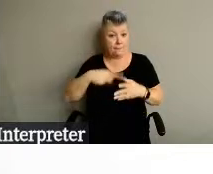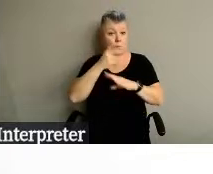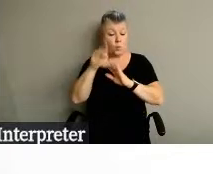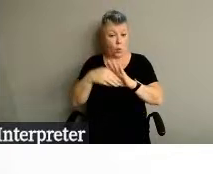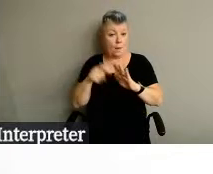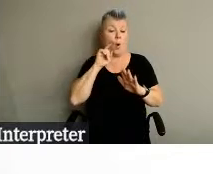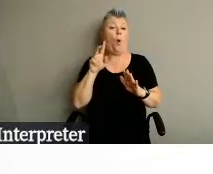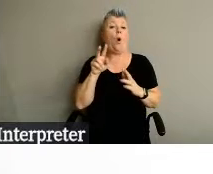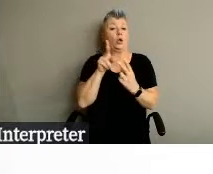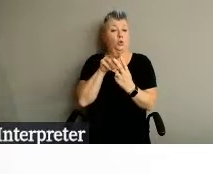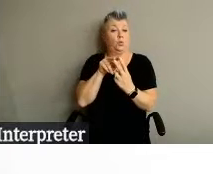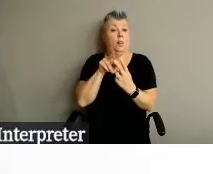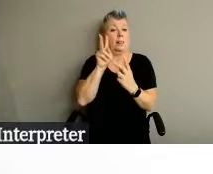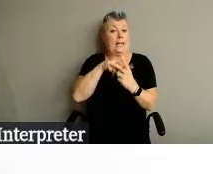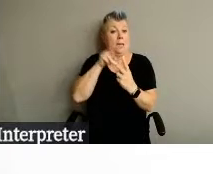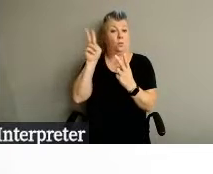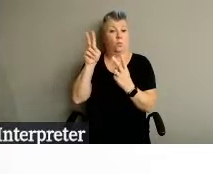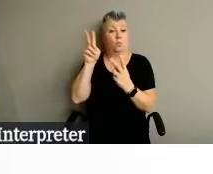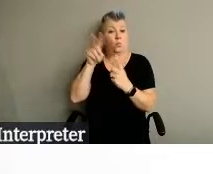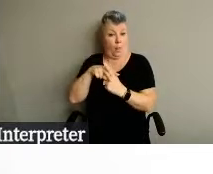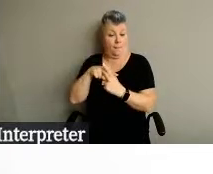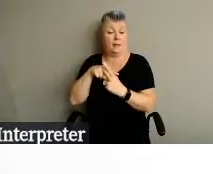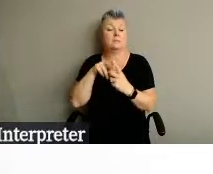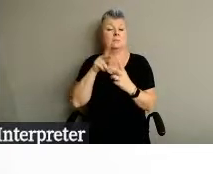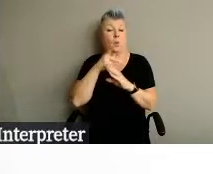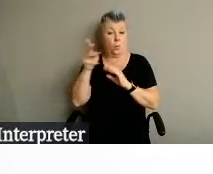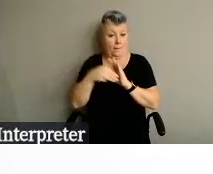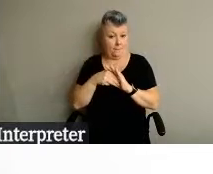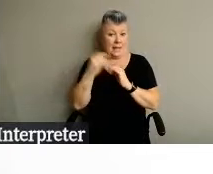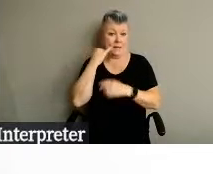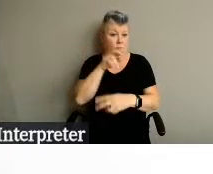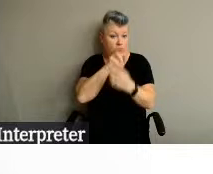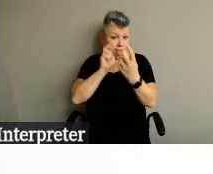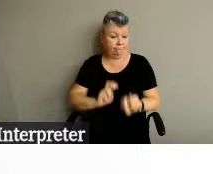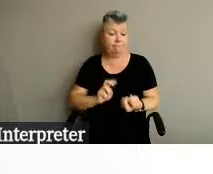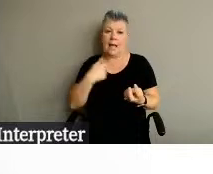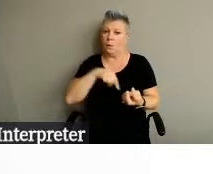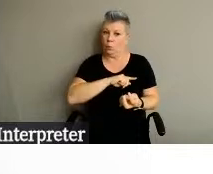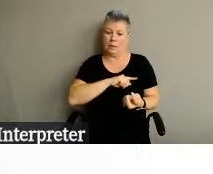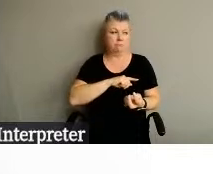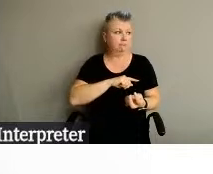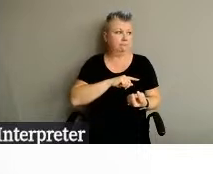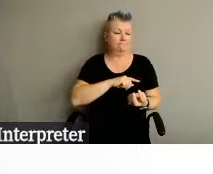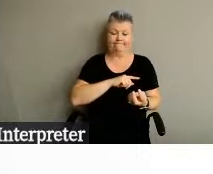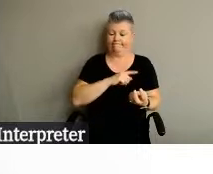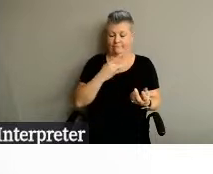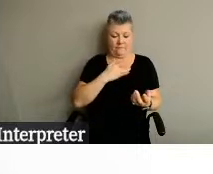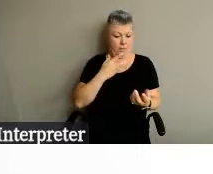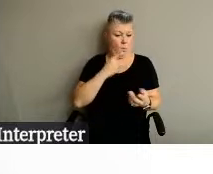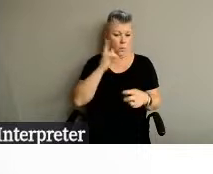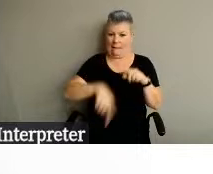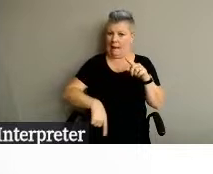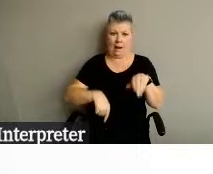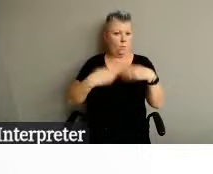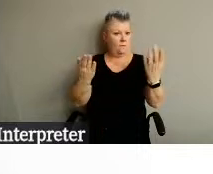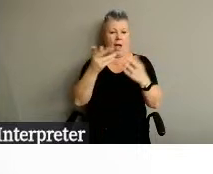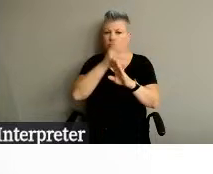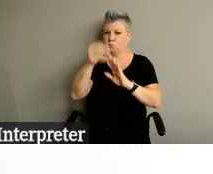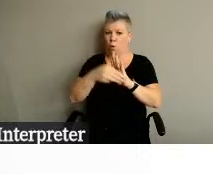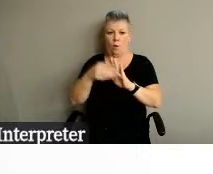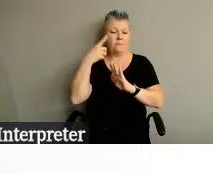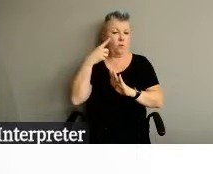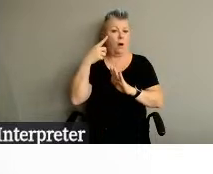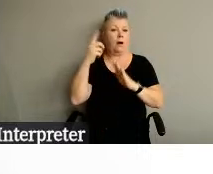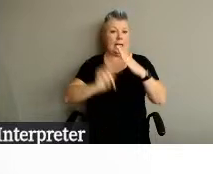program. If we sit down at the table and we determine that we are not able to program for a student at